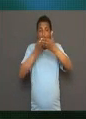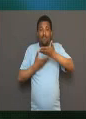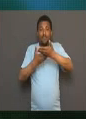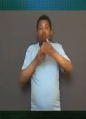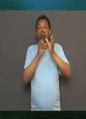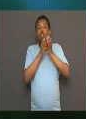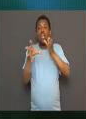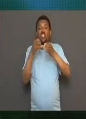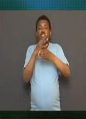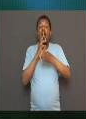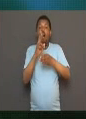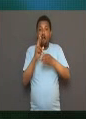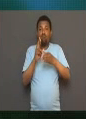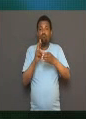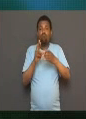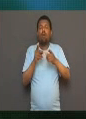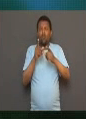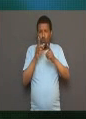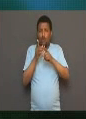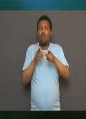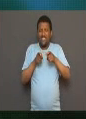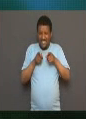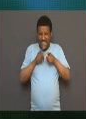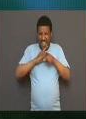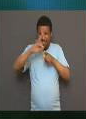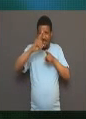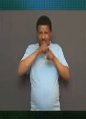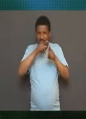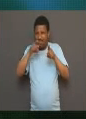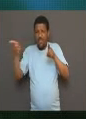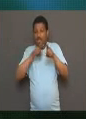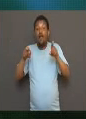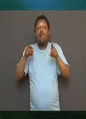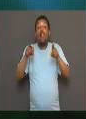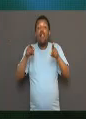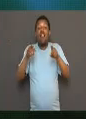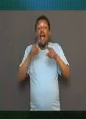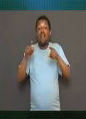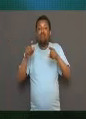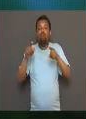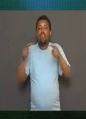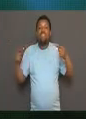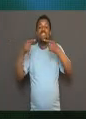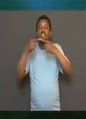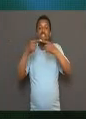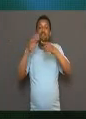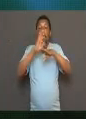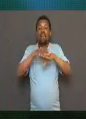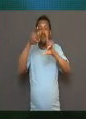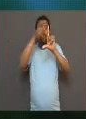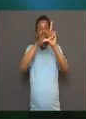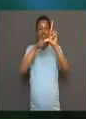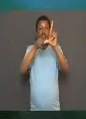map projections are actually straight lines that intersect at